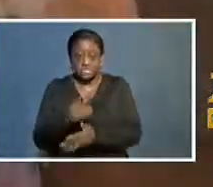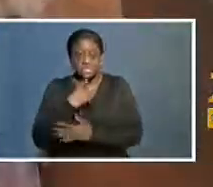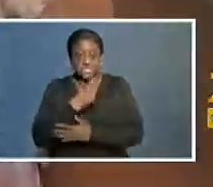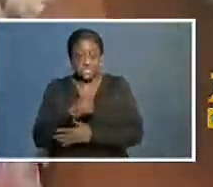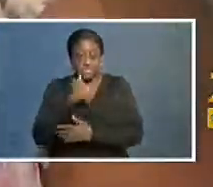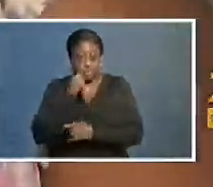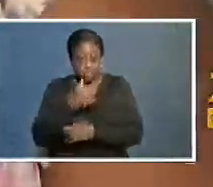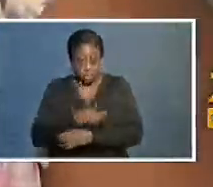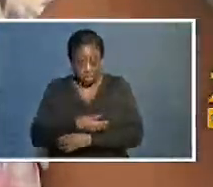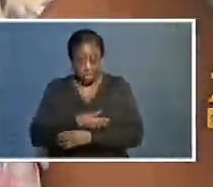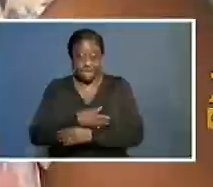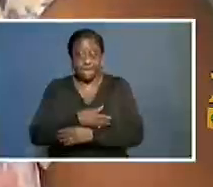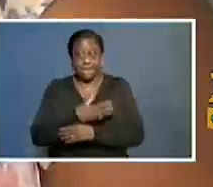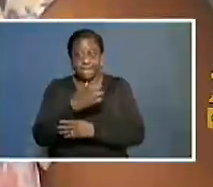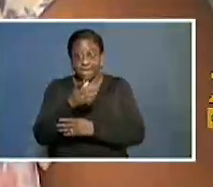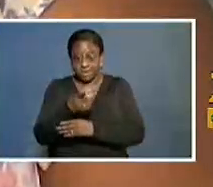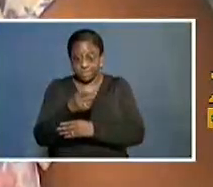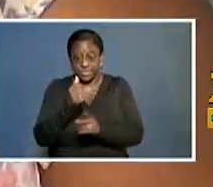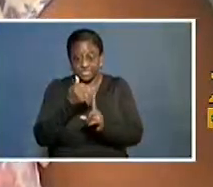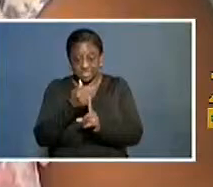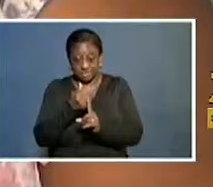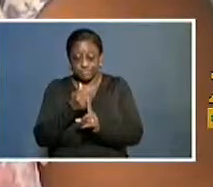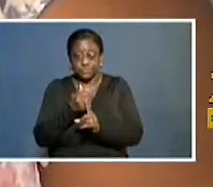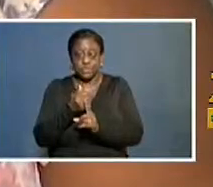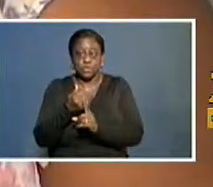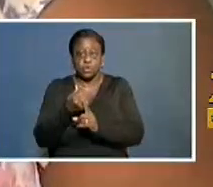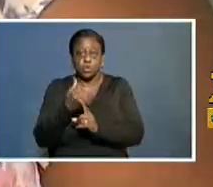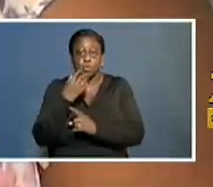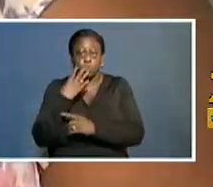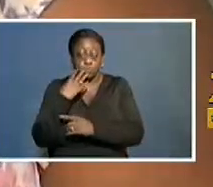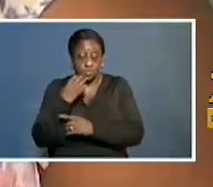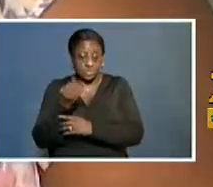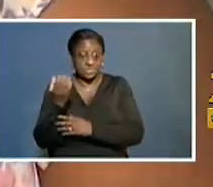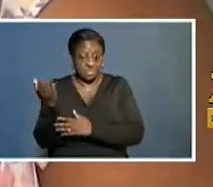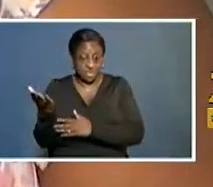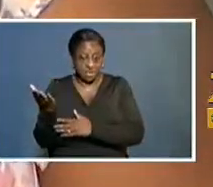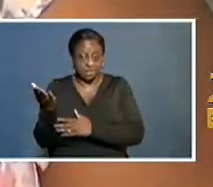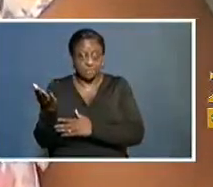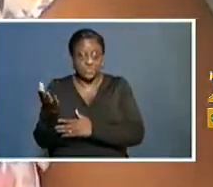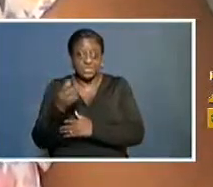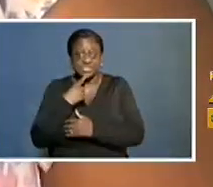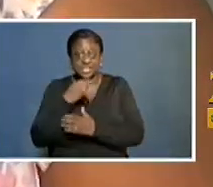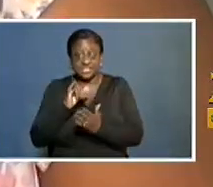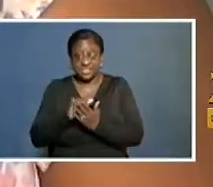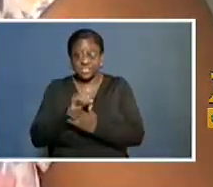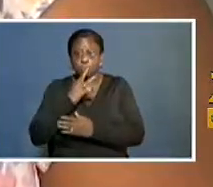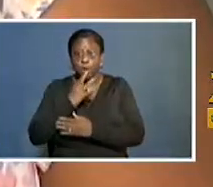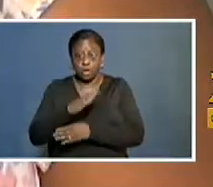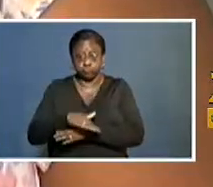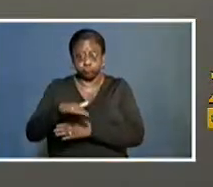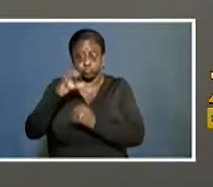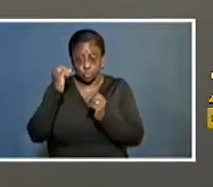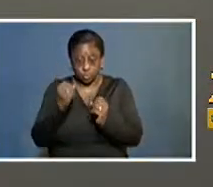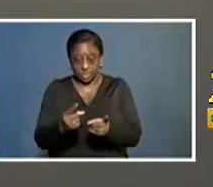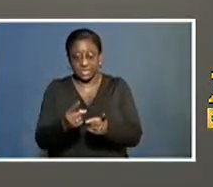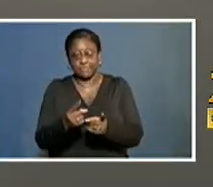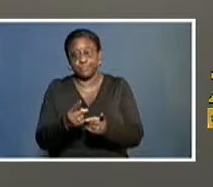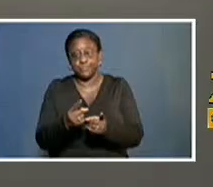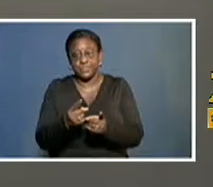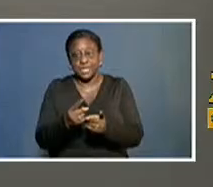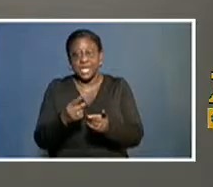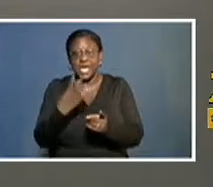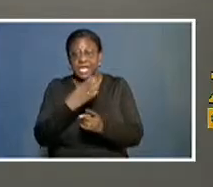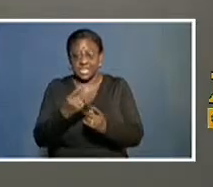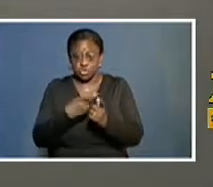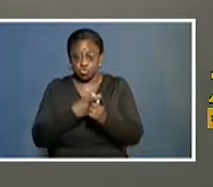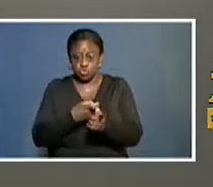house, and the water came quickly, so we had to run to